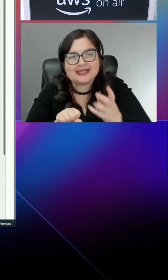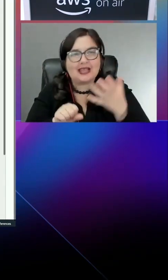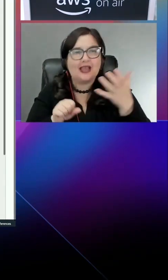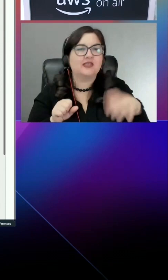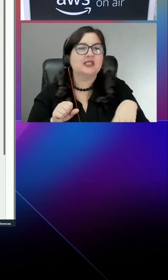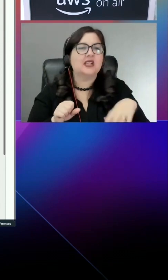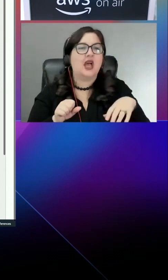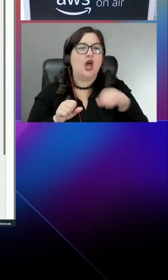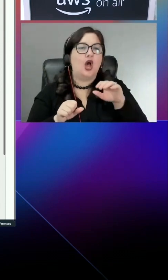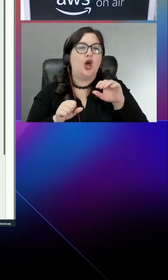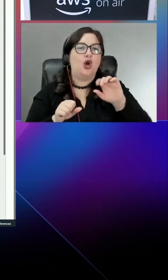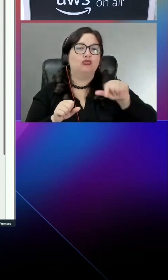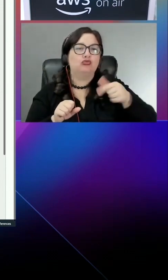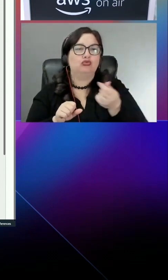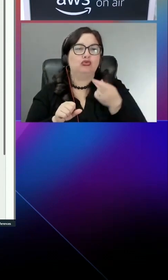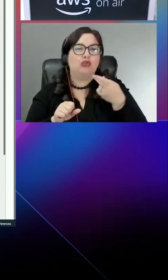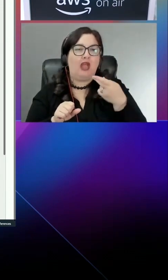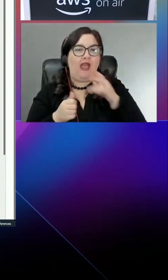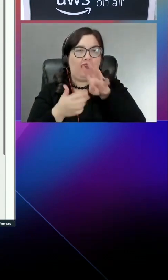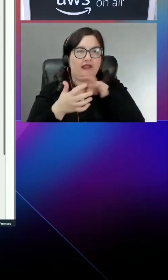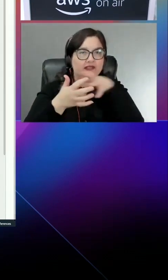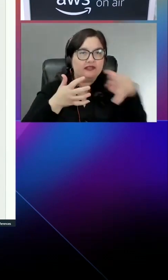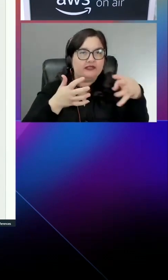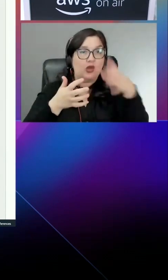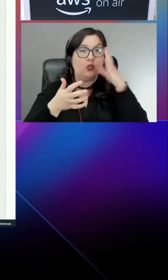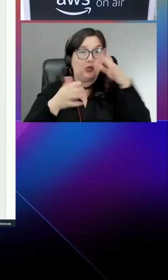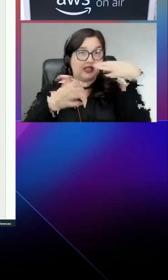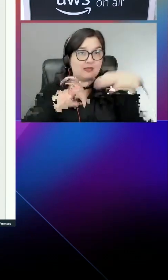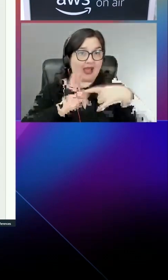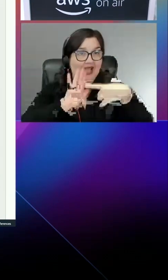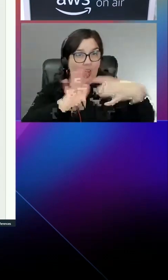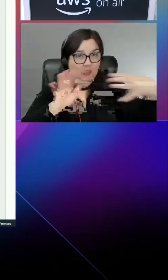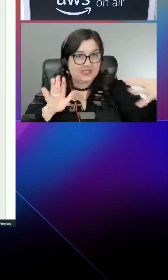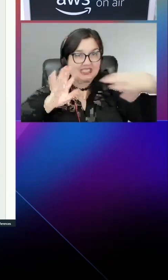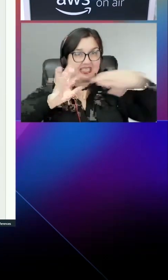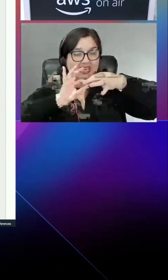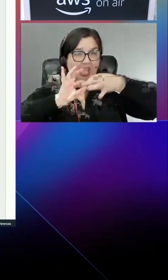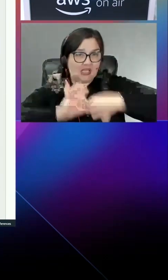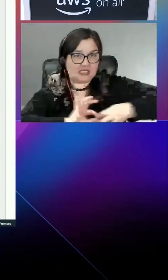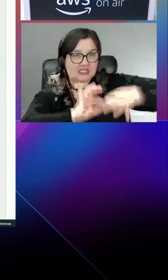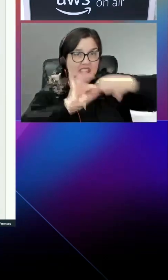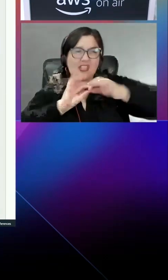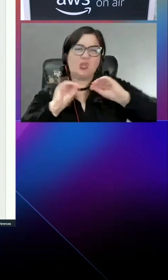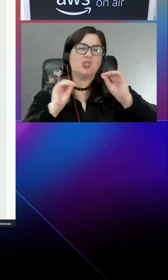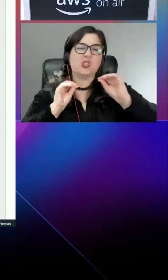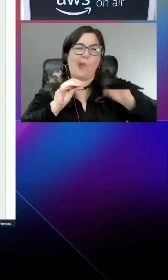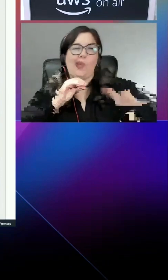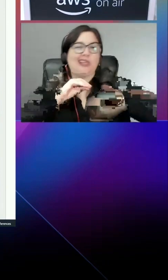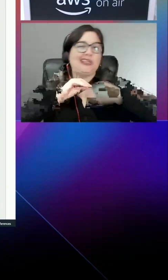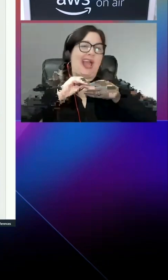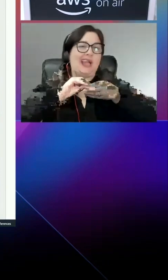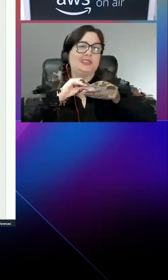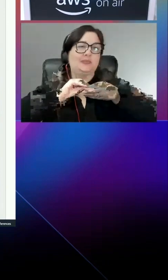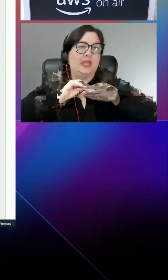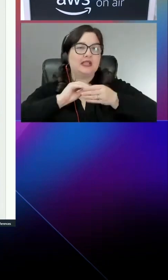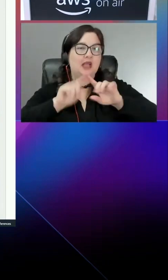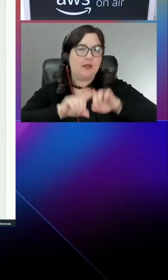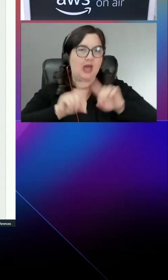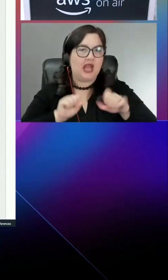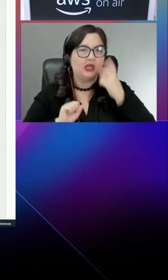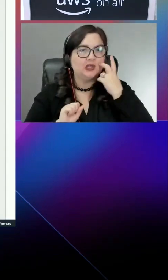So we'll tell you how things are connected. Right now we don't have any sort of attachments on here. Yep. I can show you a different network that does.